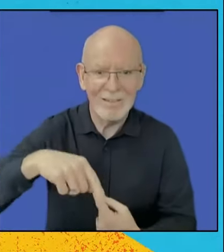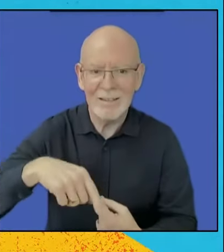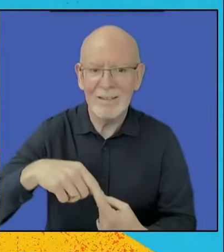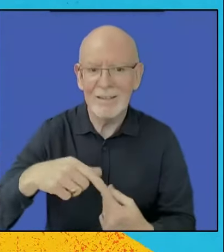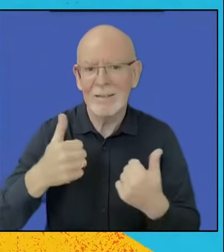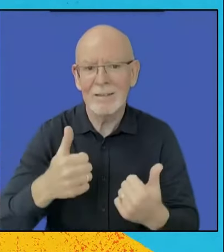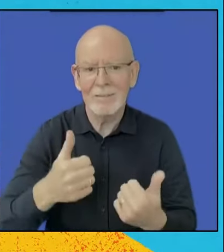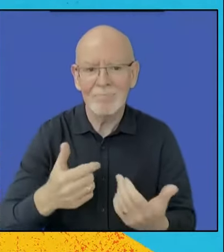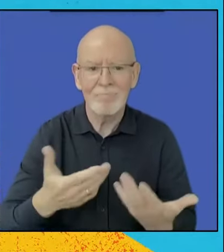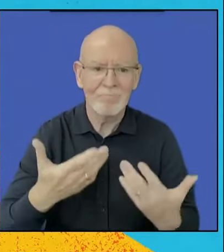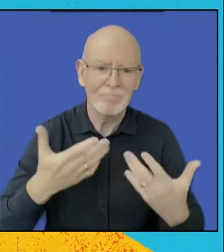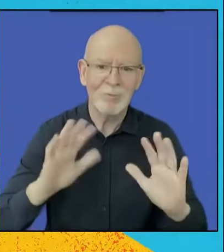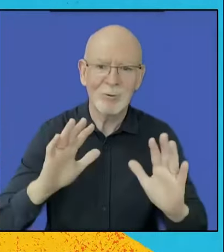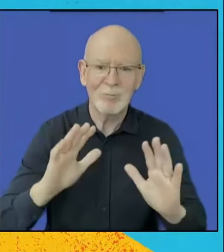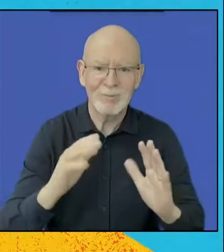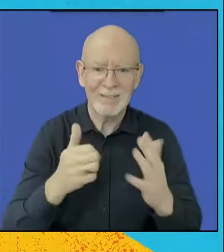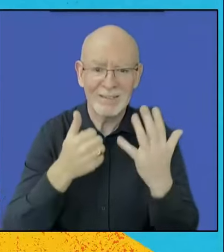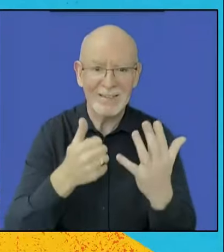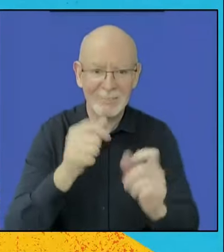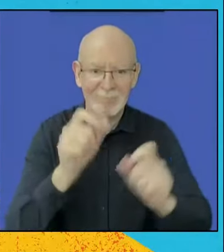everybody.